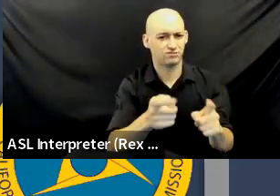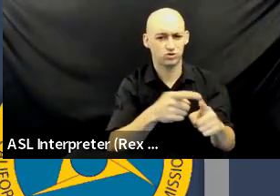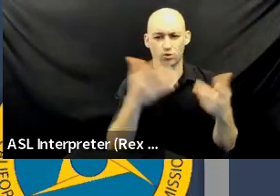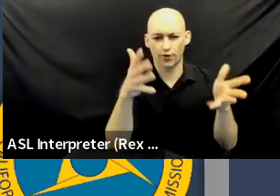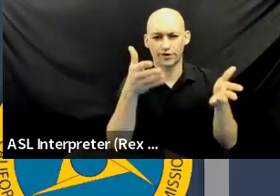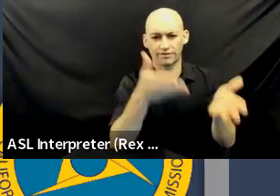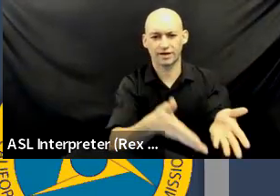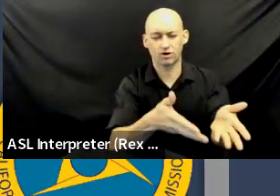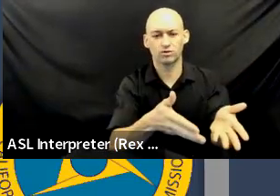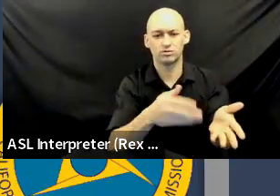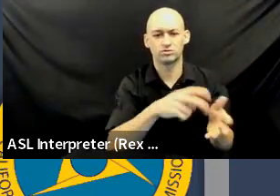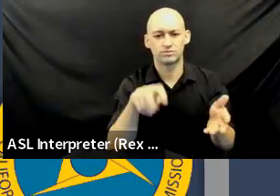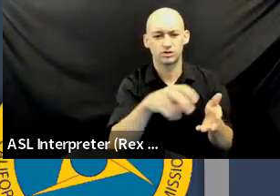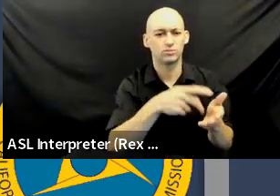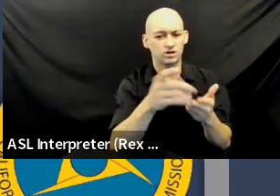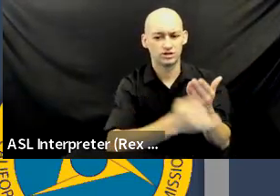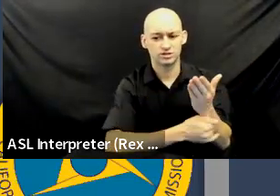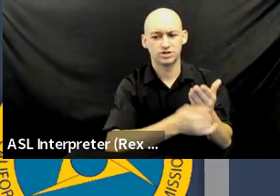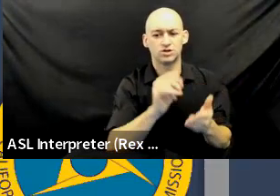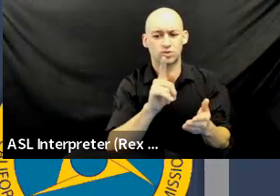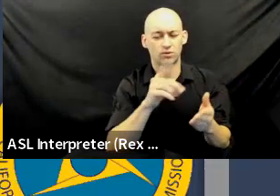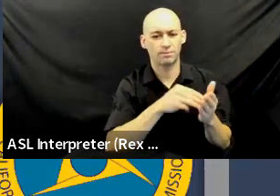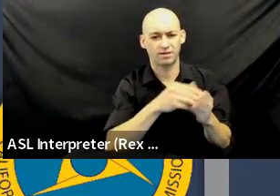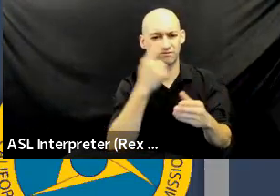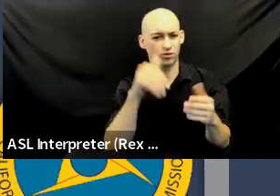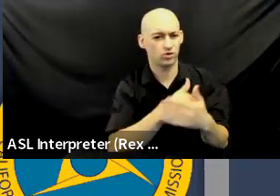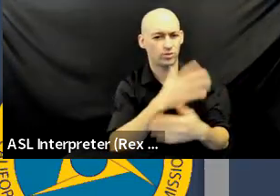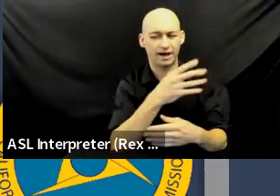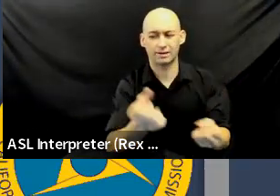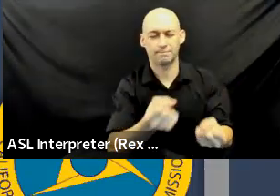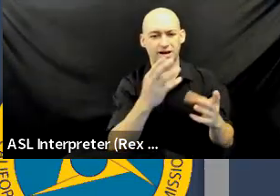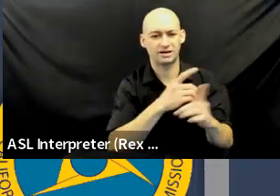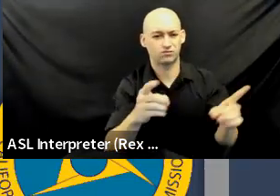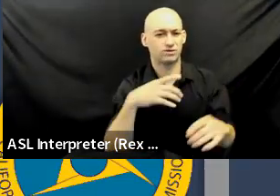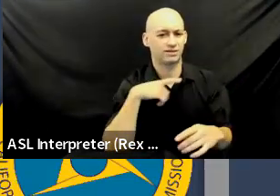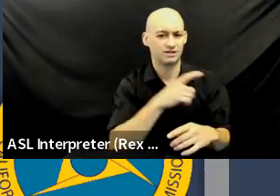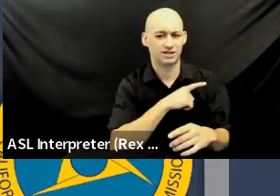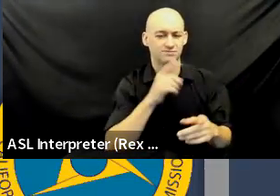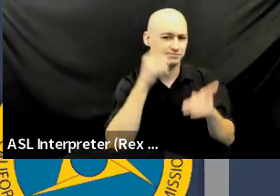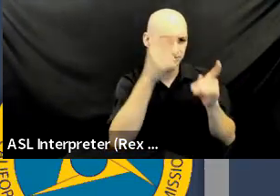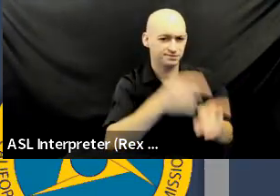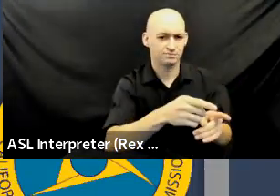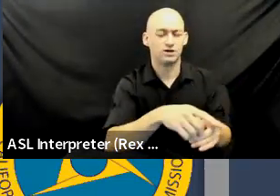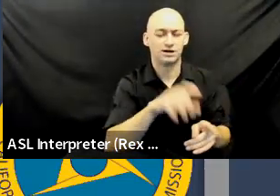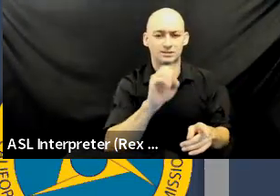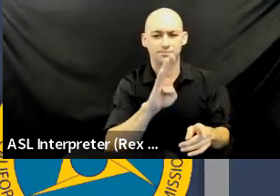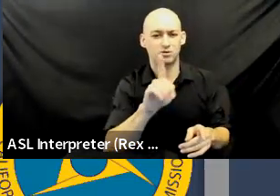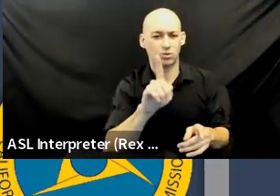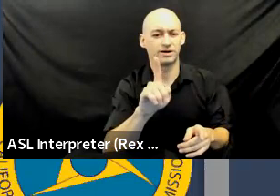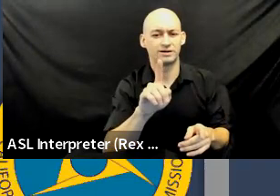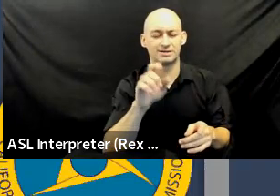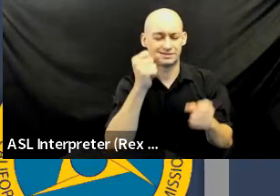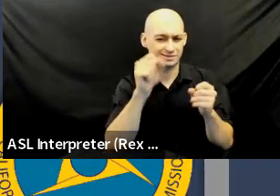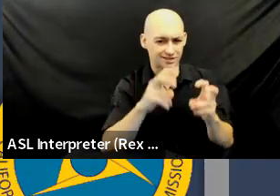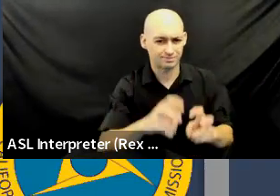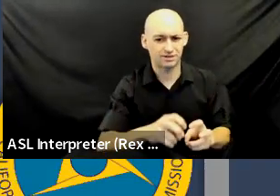awarding over $2 billion to new projects, and completing multiple legislative mandates, including the SB 671 assessment, the SB 339